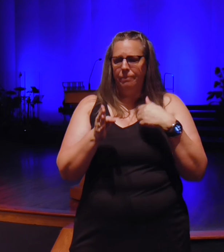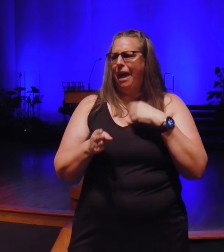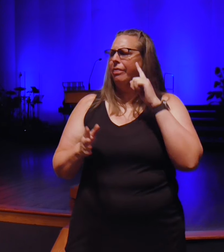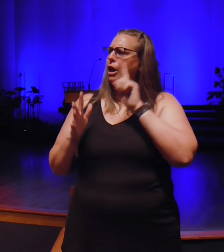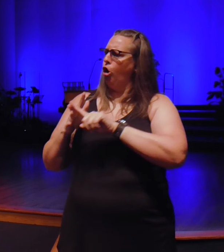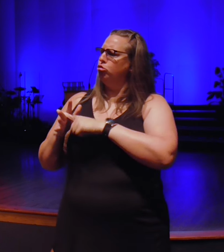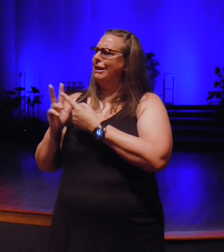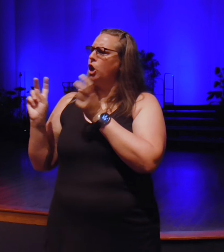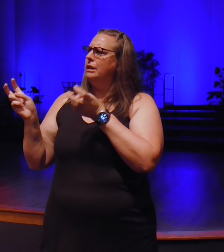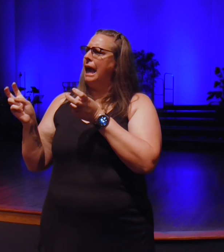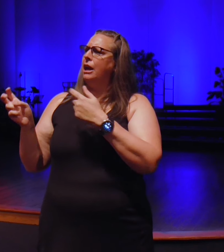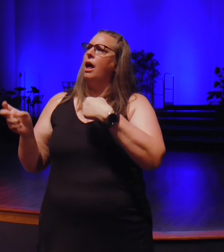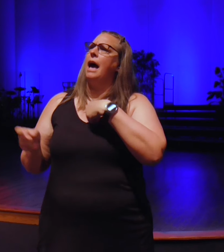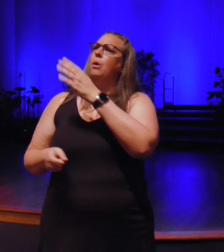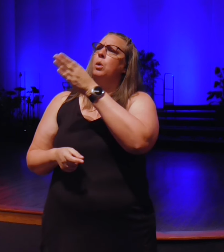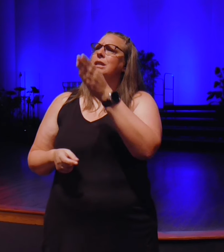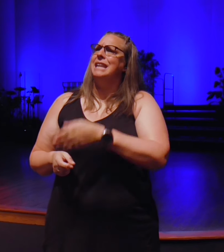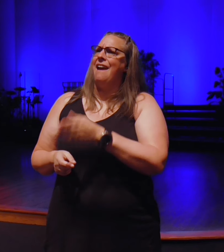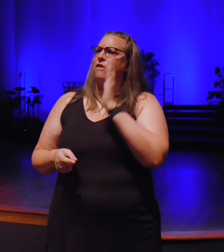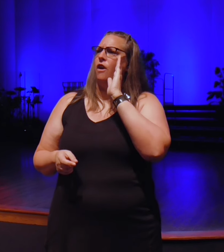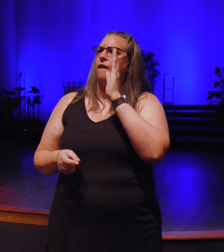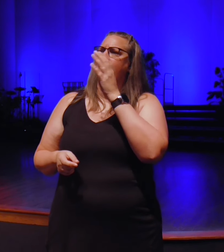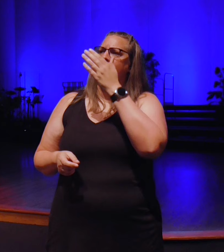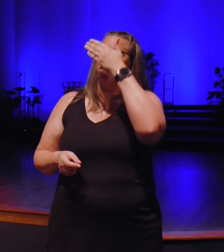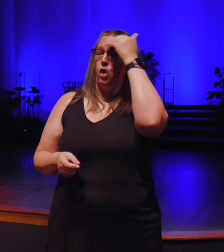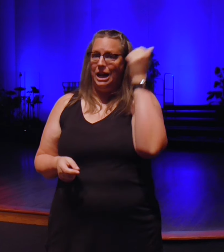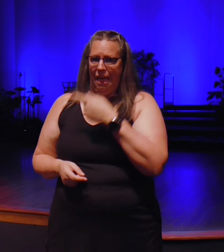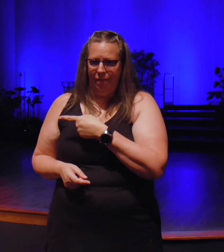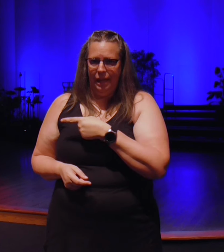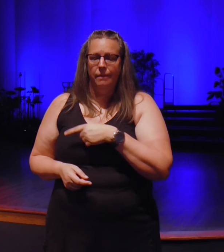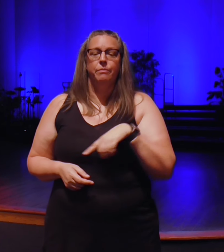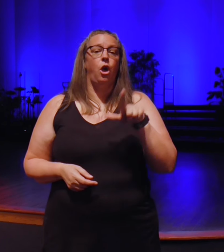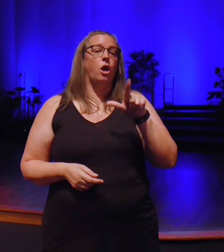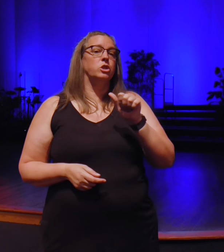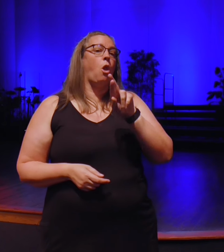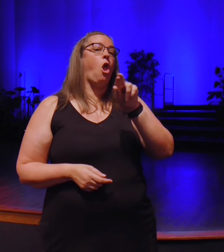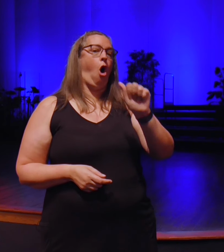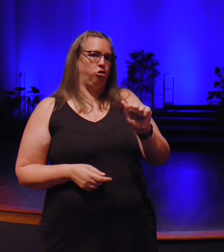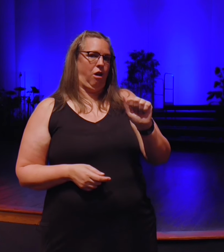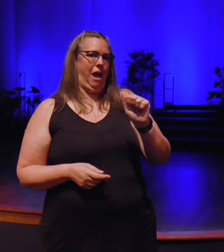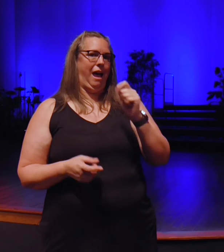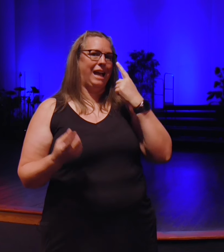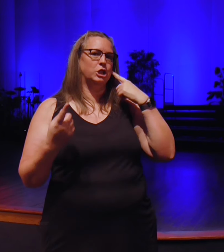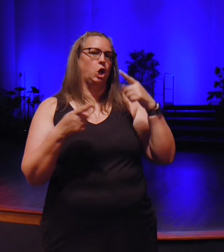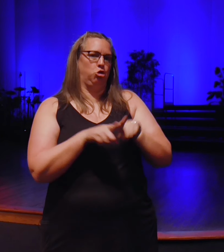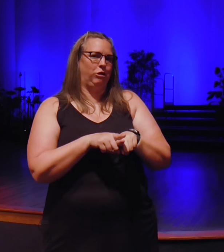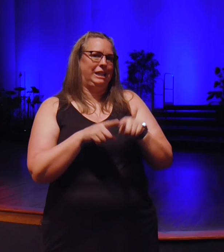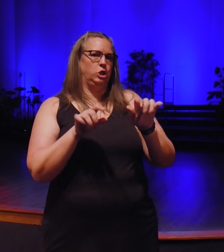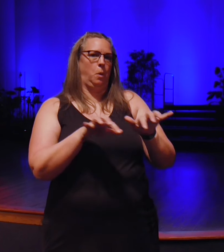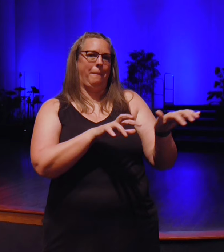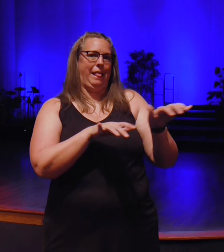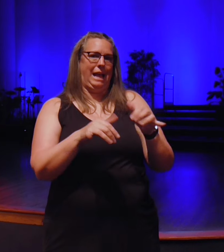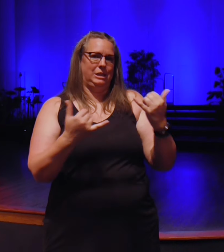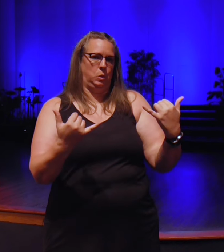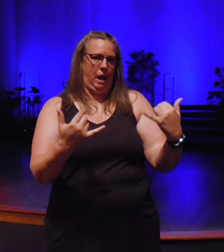was I Will Never Forget Thee. And Laura has been so kind to agree to play it for us today.